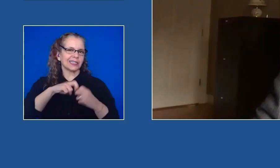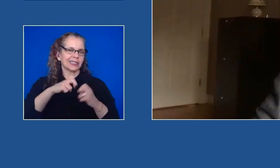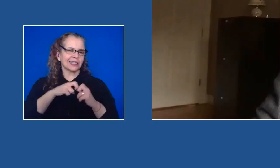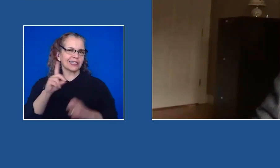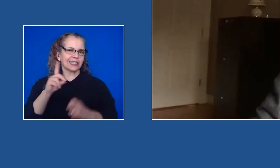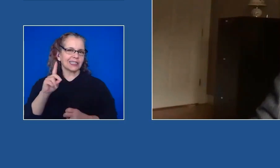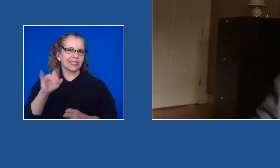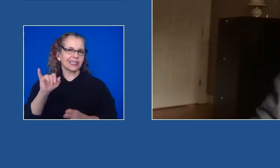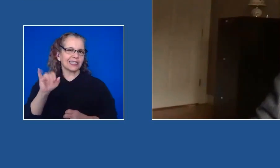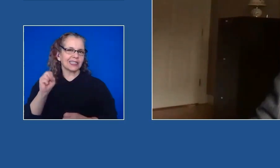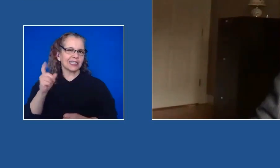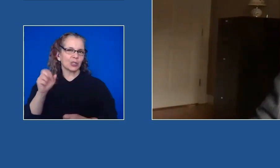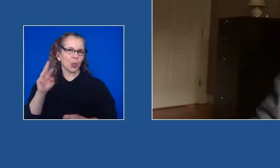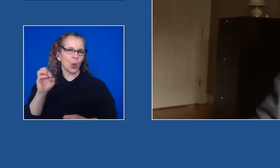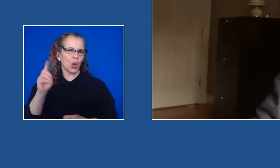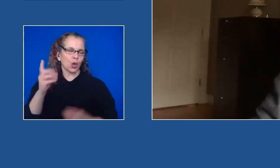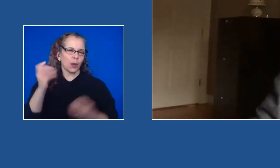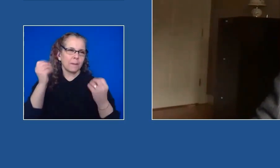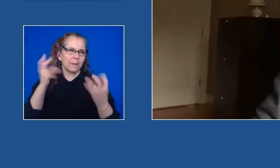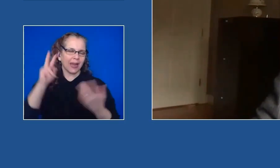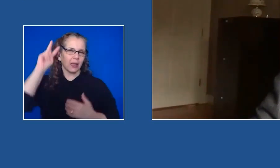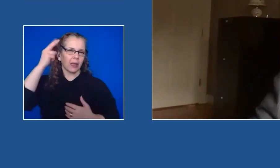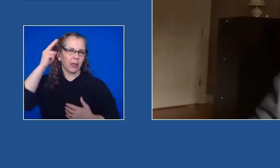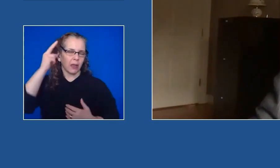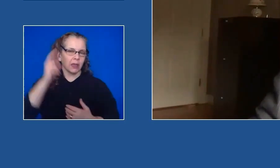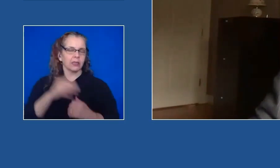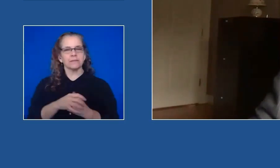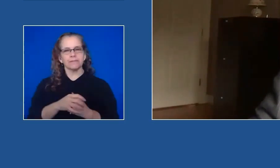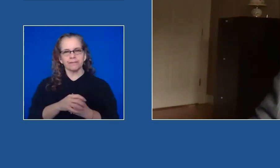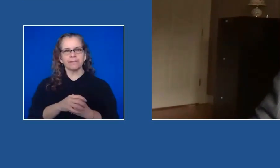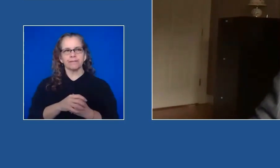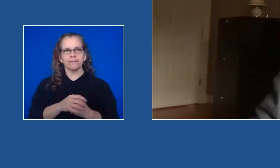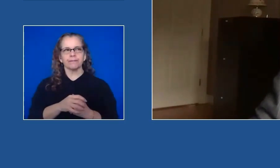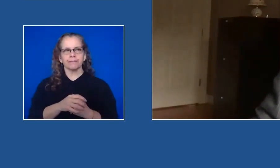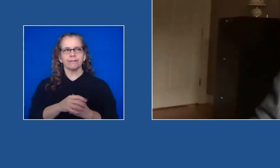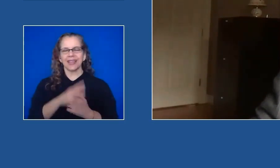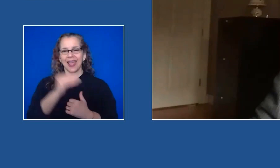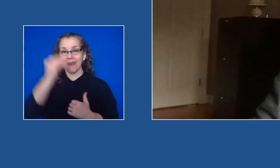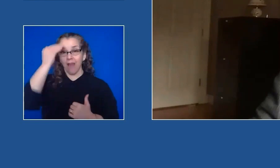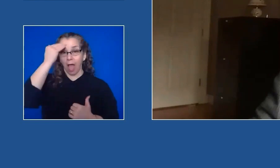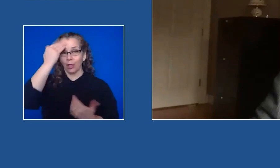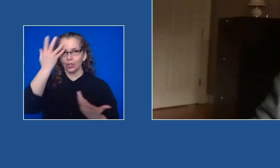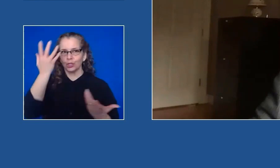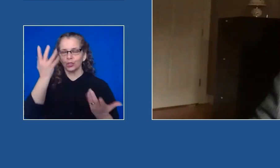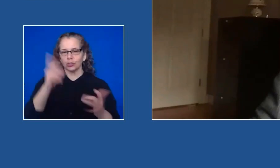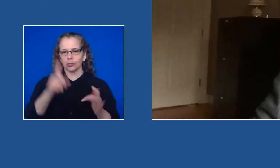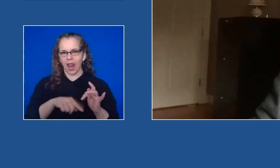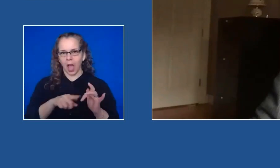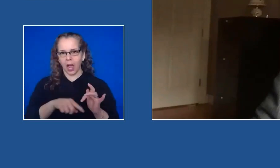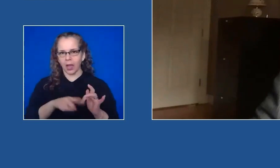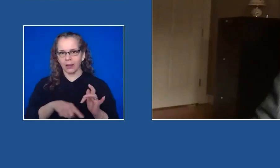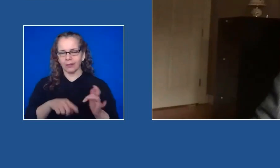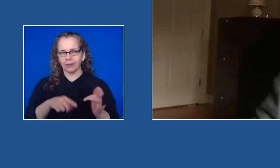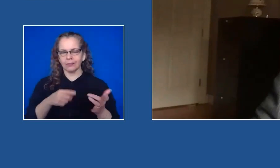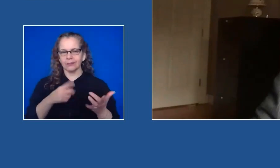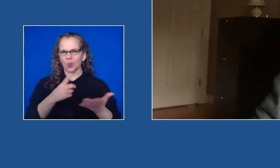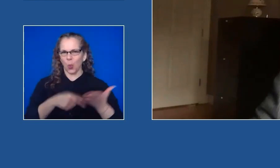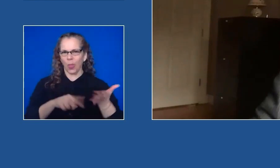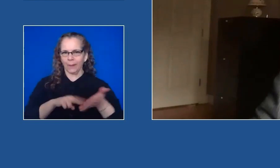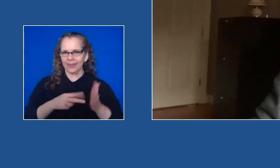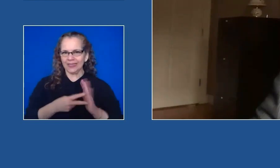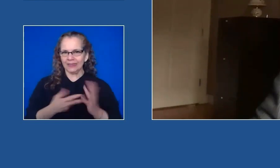personality disorder. And I think there's a lot of lack of knowledge around what personality disorders are and